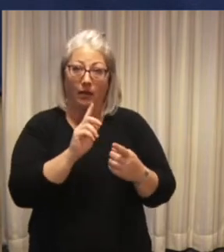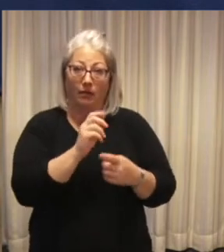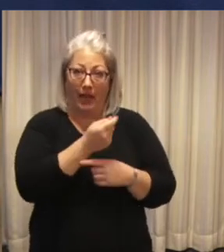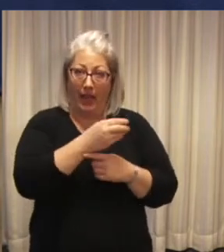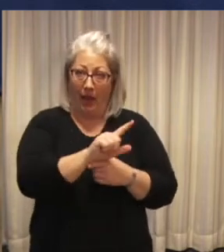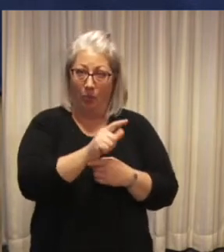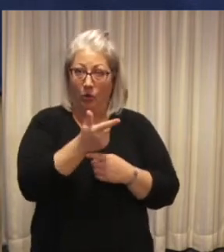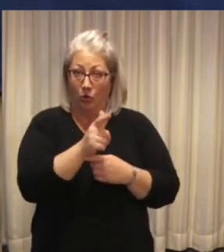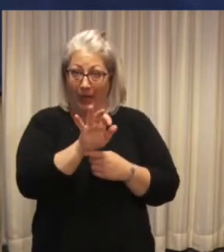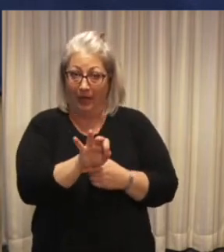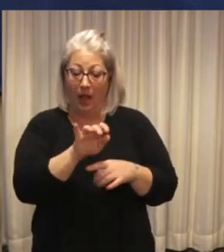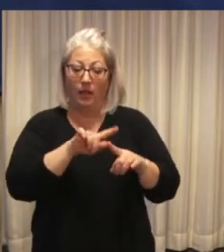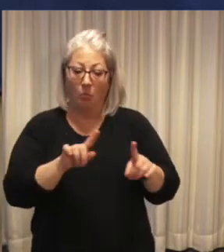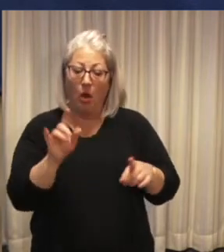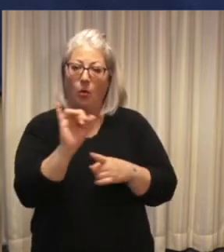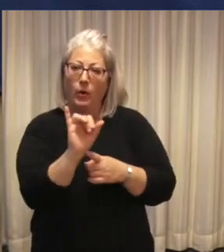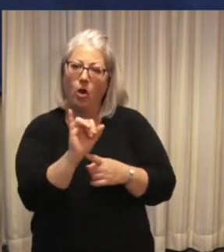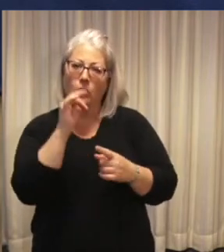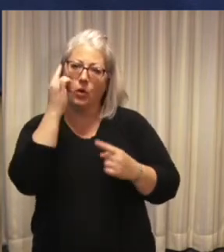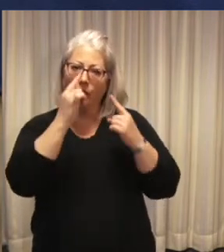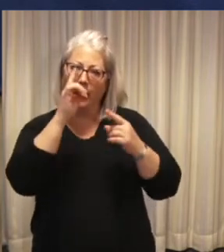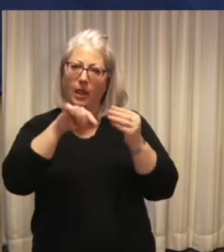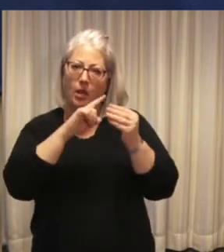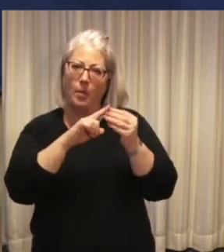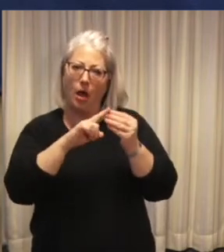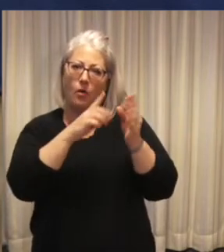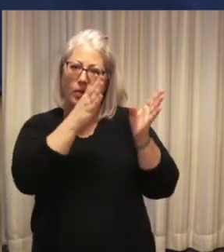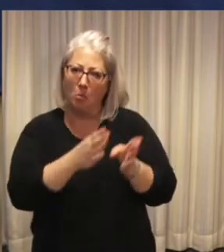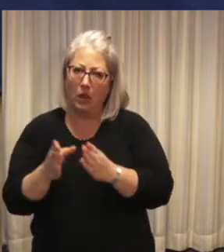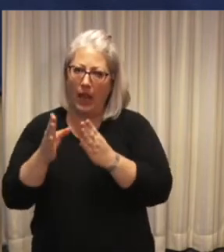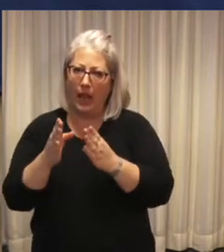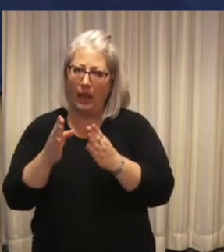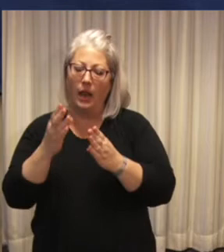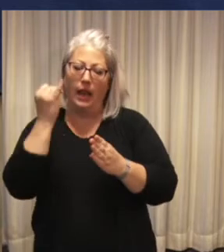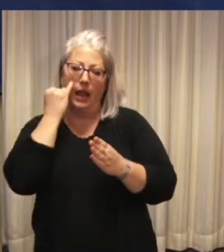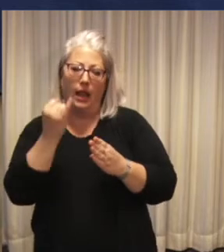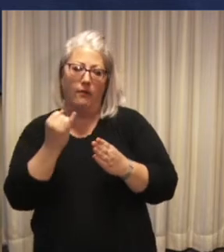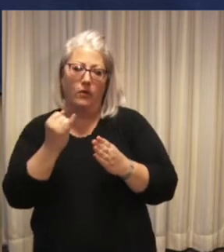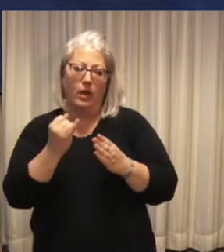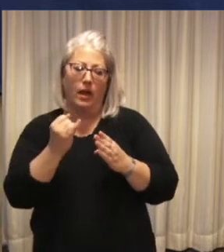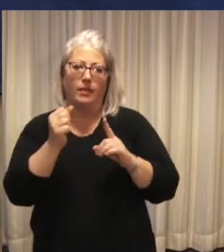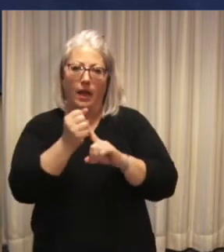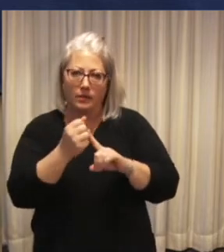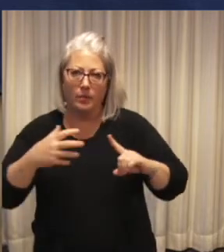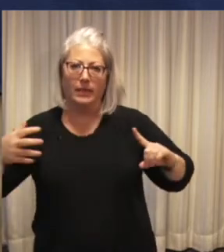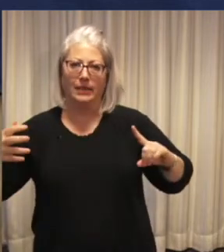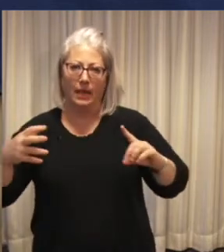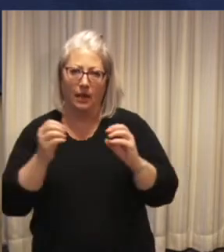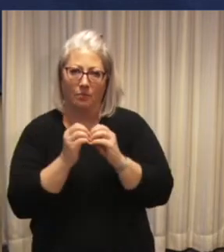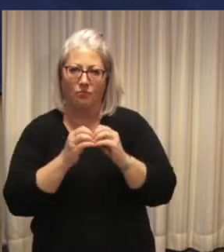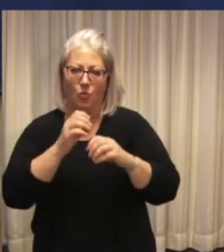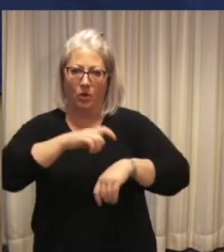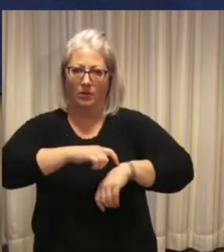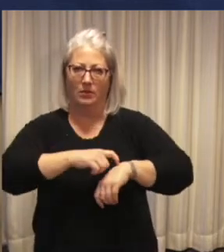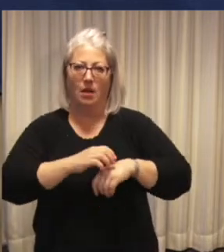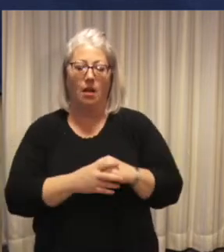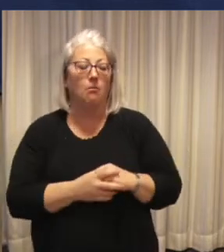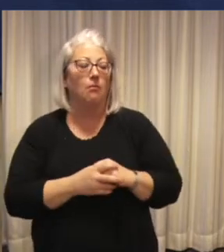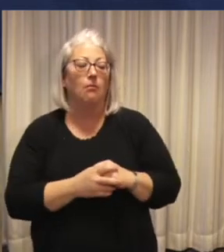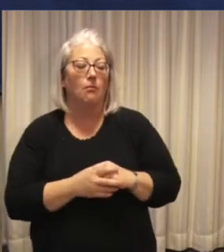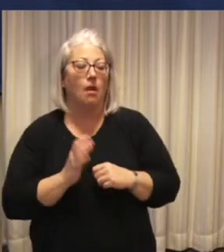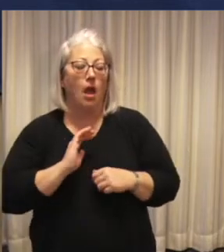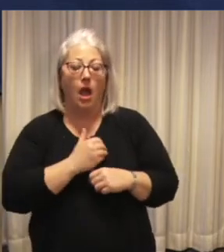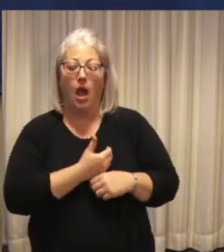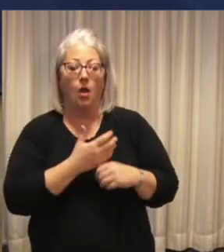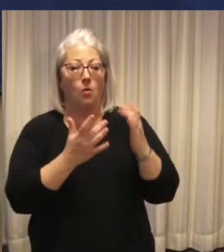place for if we are extended beyond there. You know, I think I talked a lot about thanking people, but our tech department has been